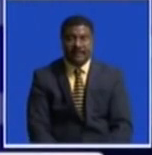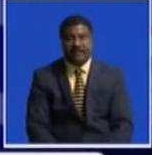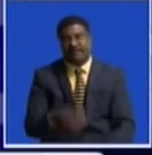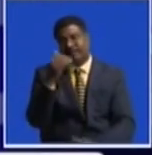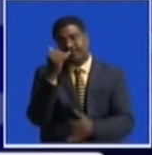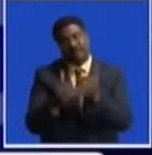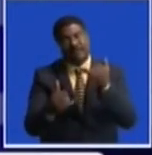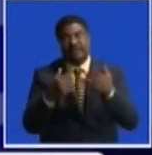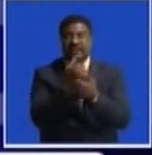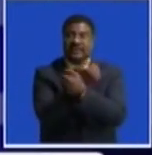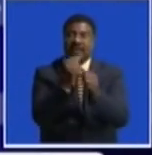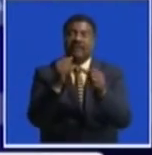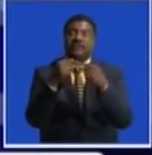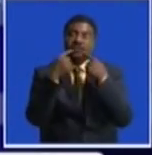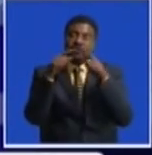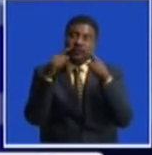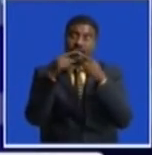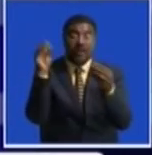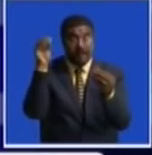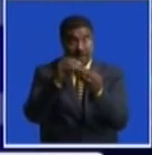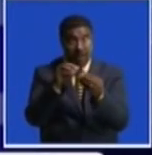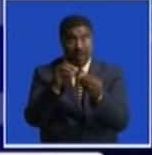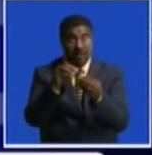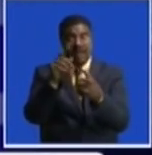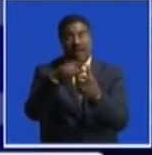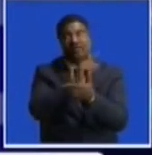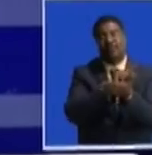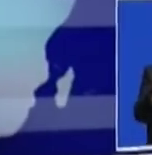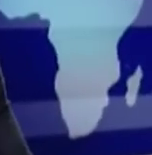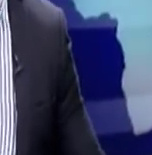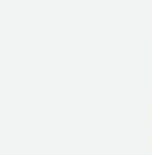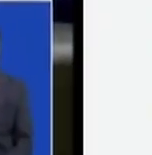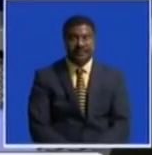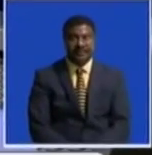Well, that's all we had in Safety News tonight. Join us for more next week.